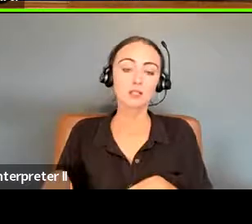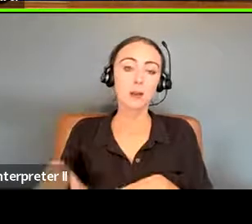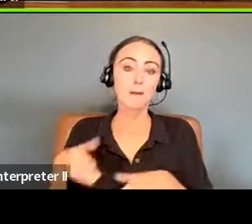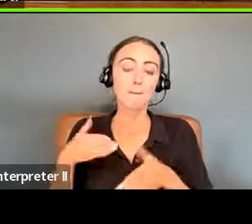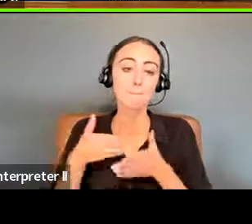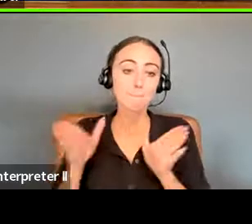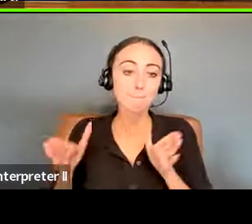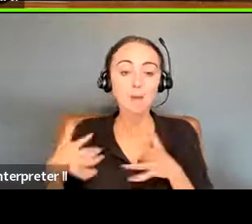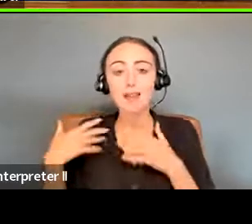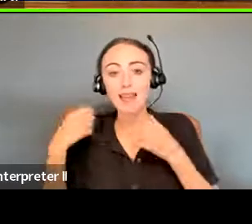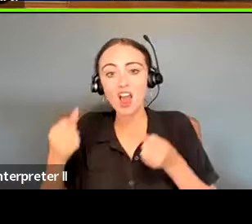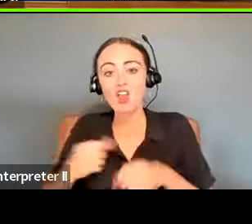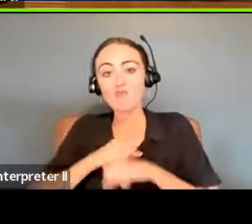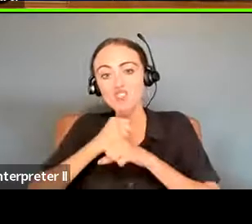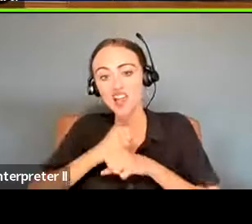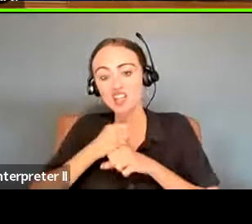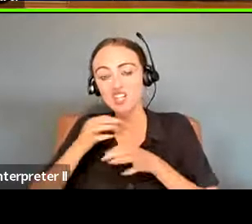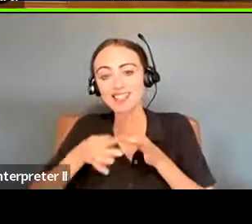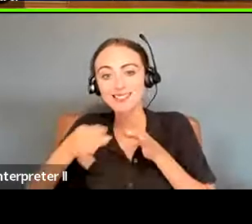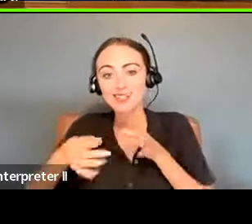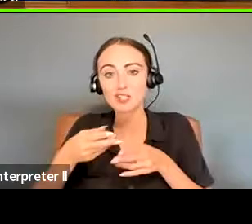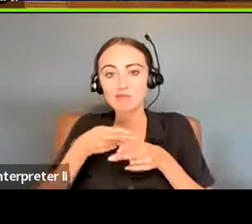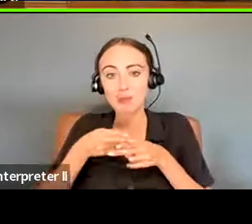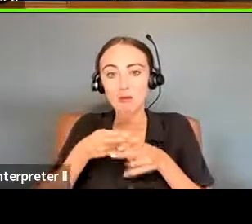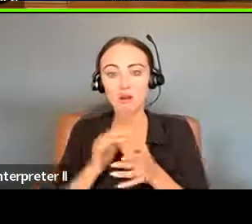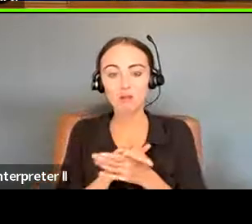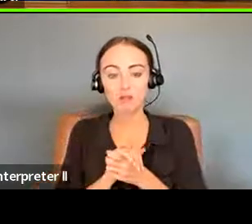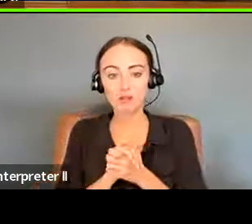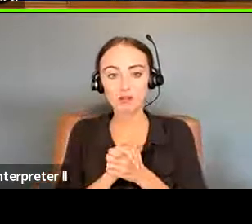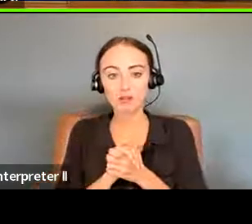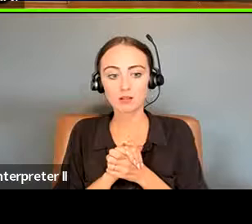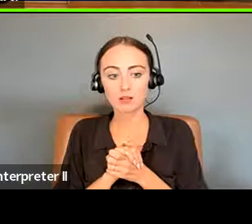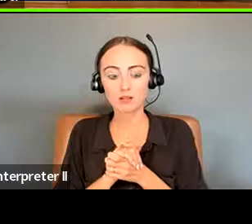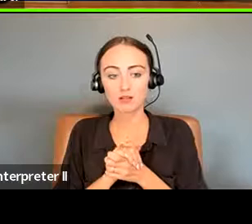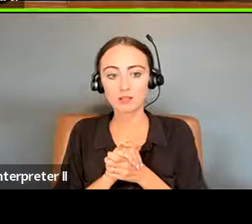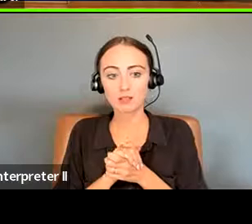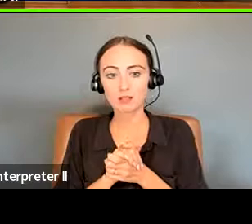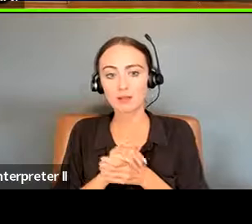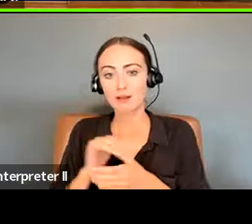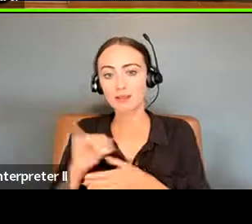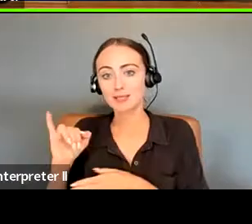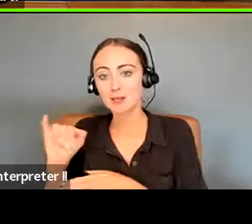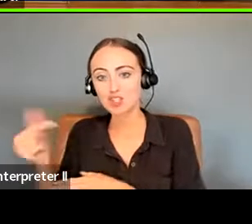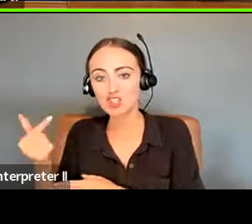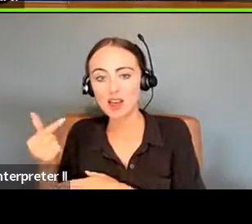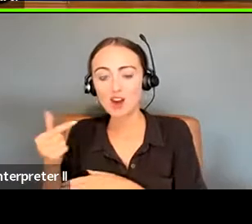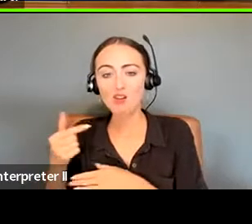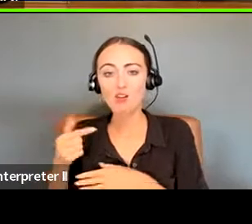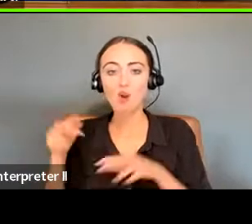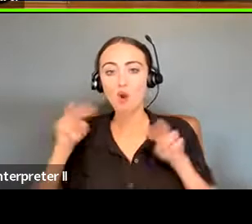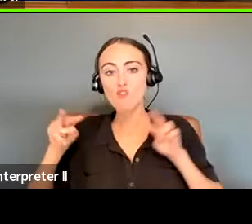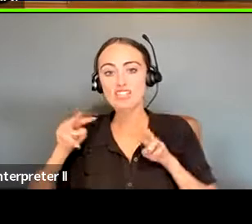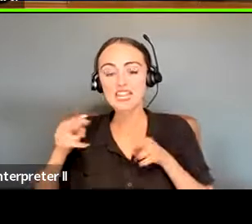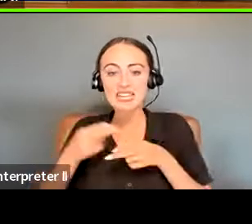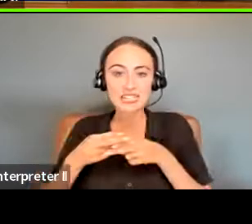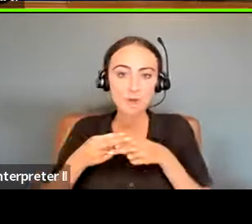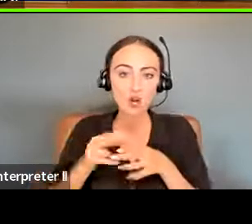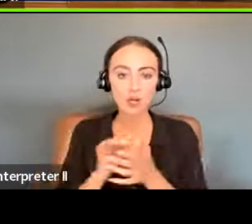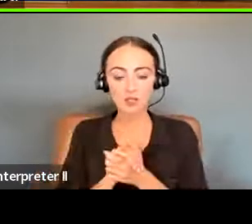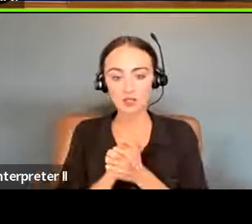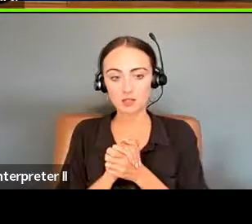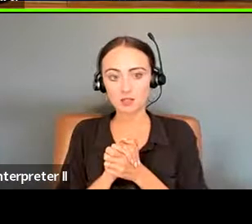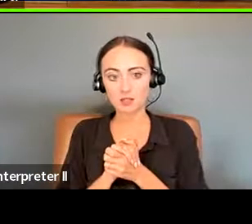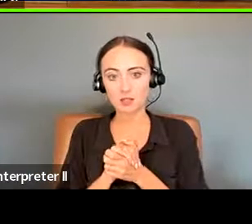emergency protections extension temporary, the inspector general oversight consistency temporary,